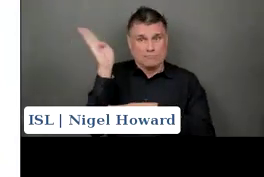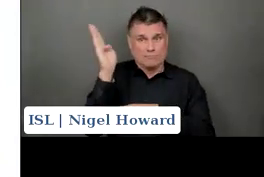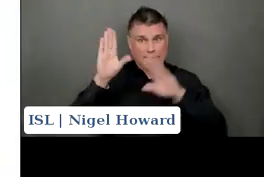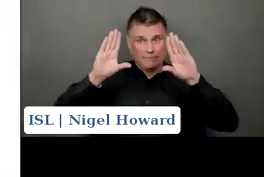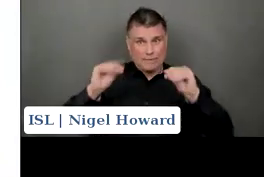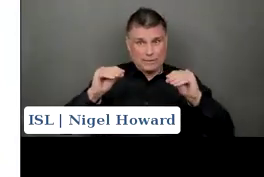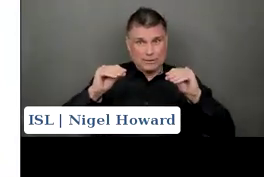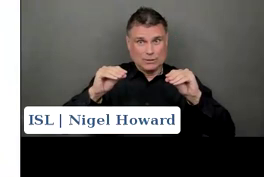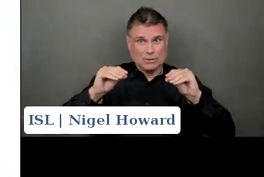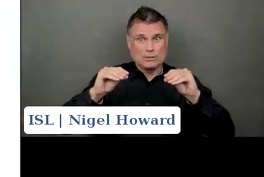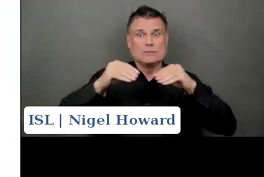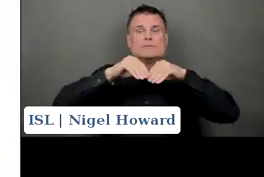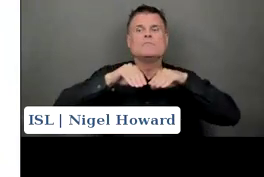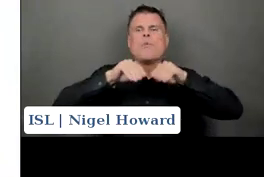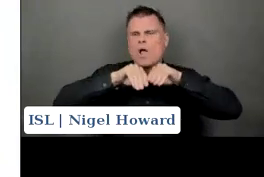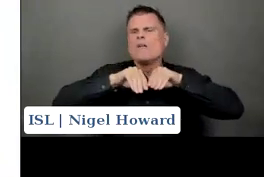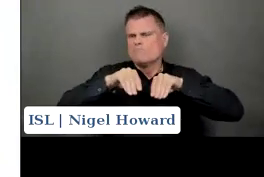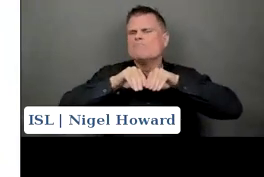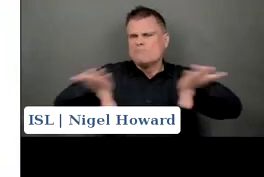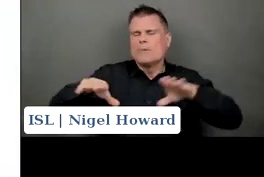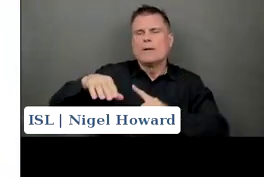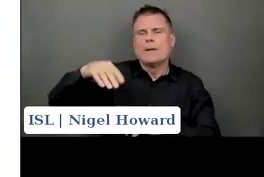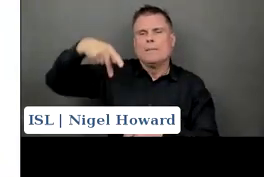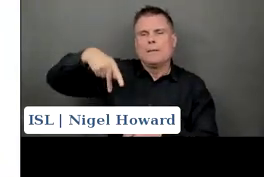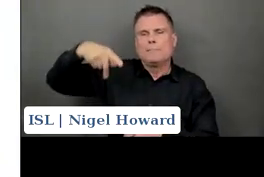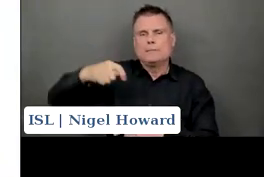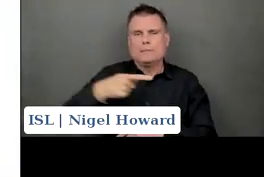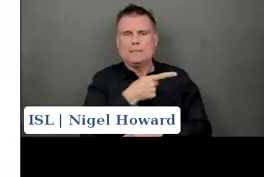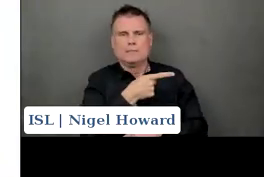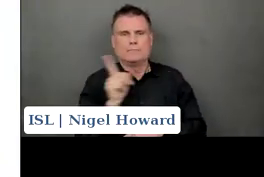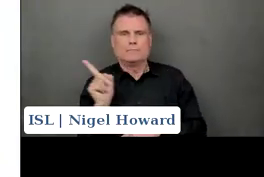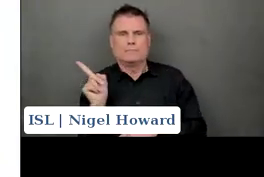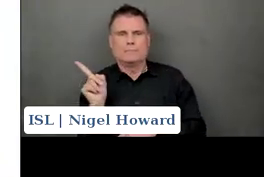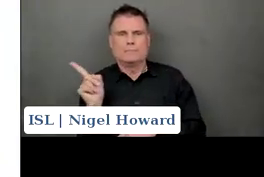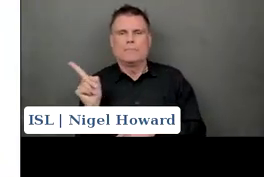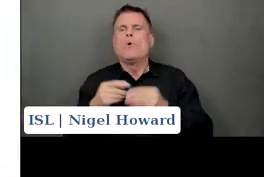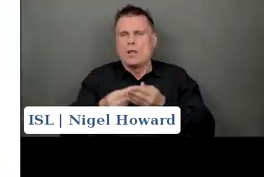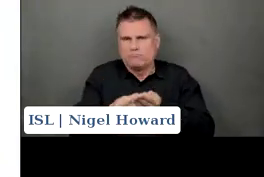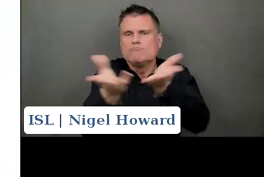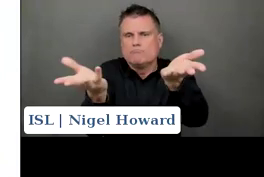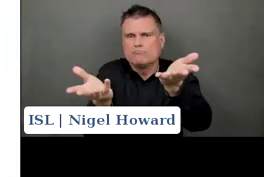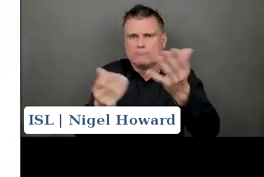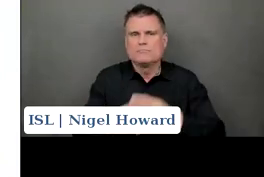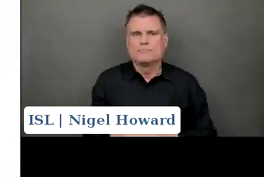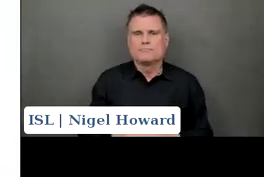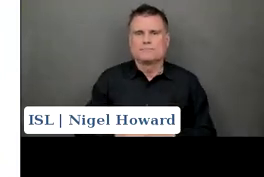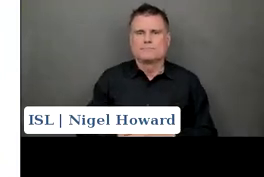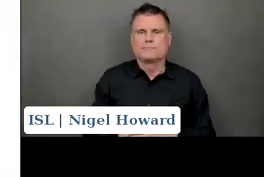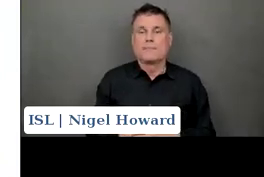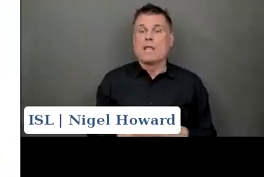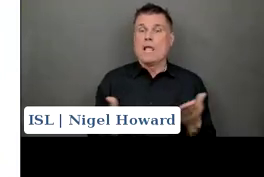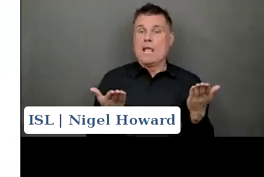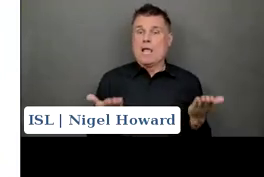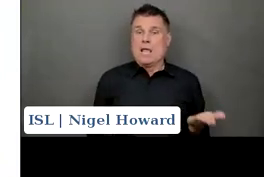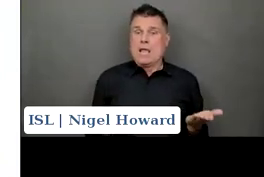complete. So I do hope that you're able to hear me okay, and I will go ahead and start us off with the state of play. So if we're